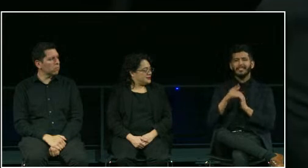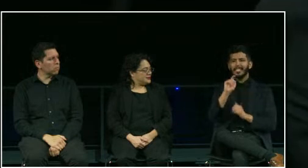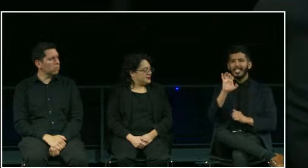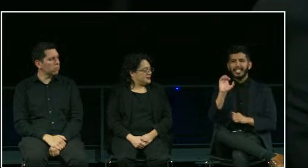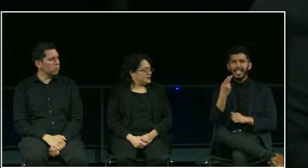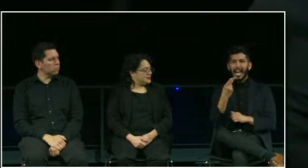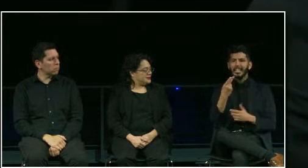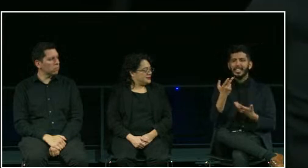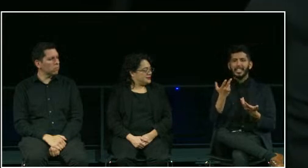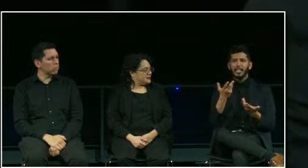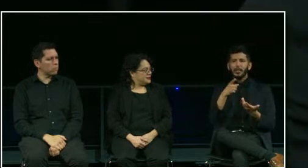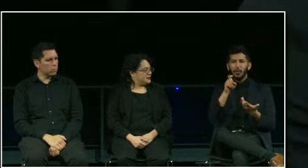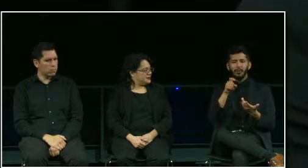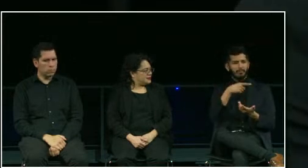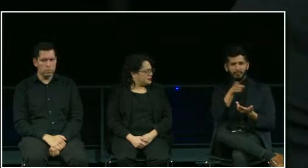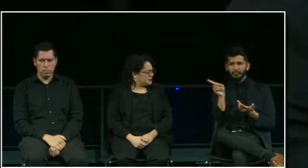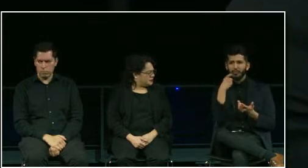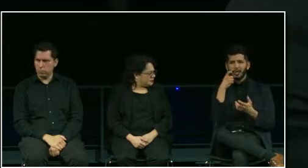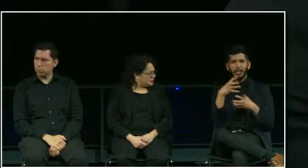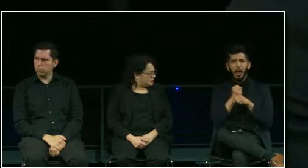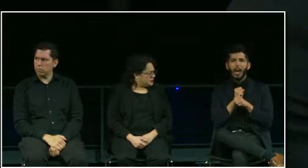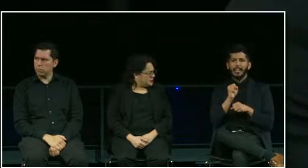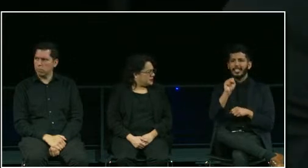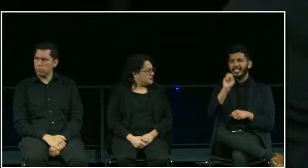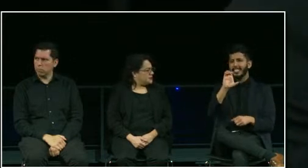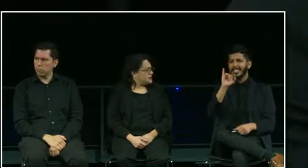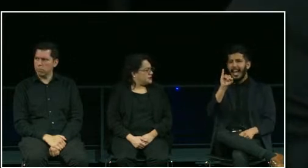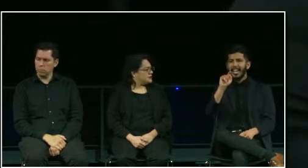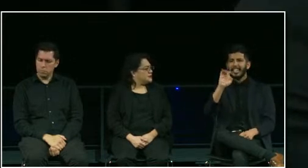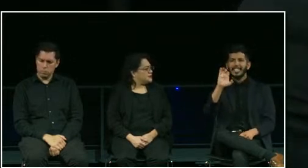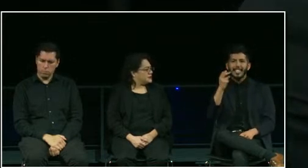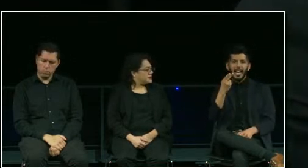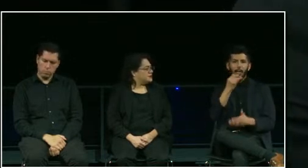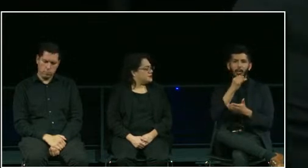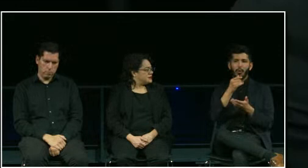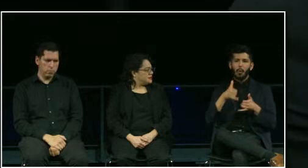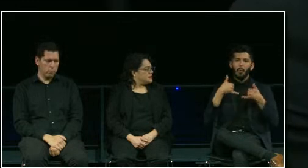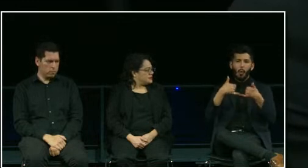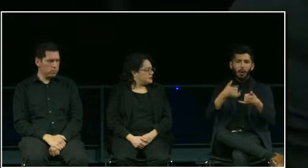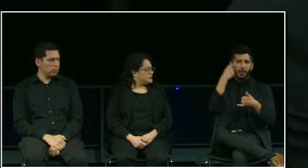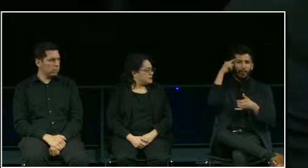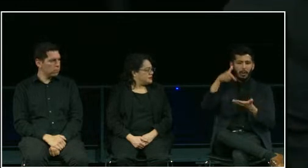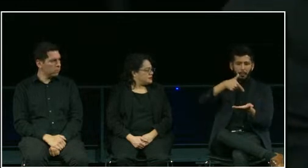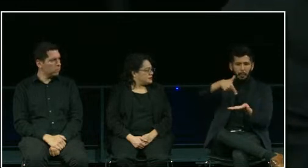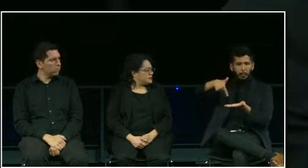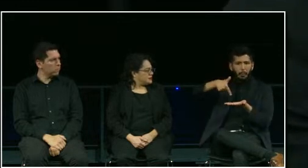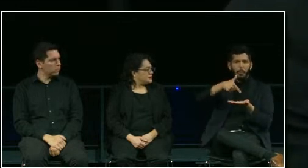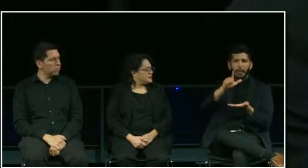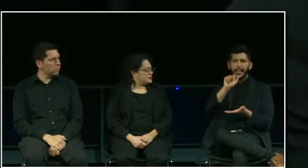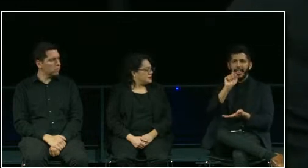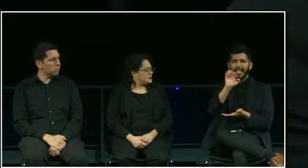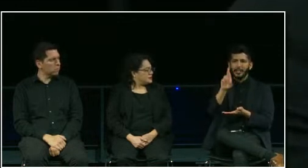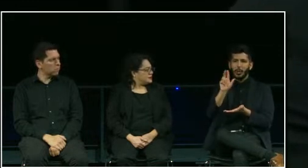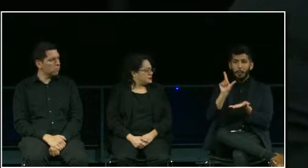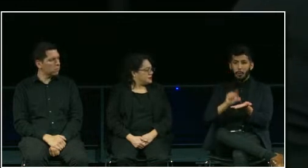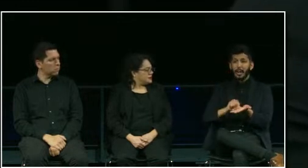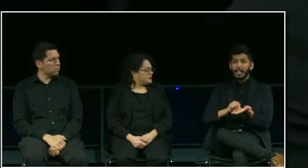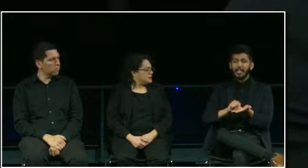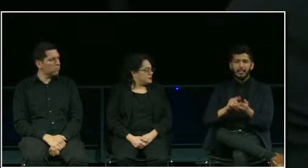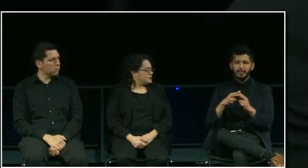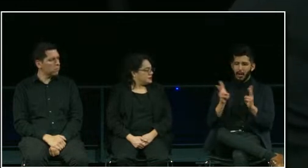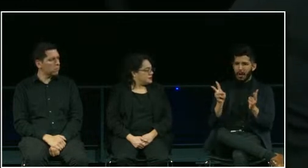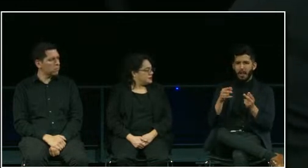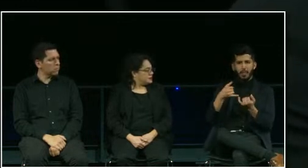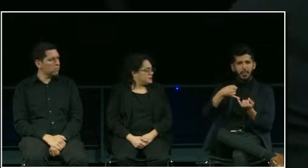You all just got a SciTech award for, being able to laser print, very, very thin maquettes